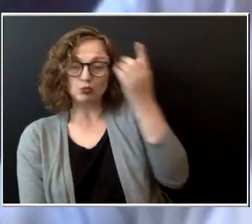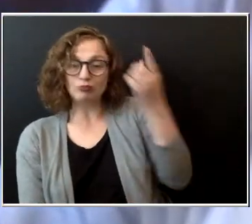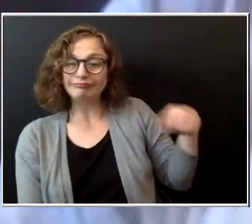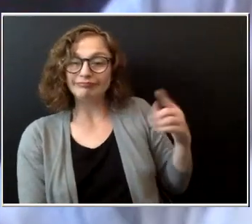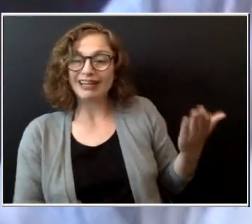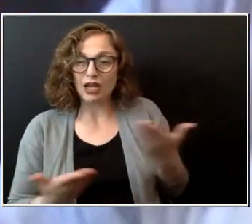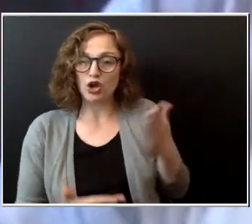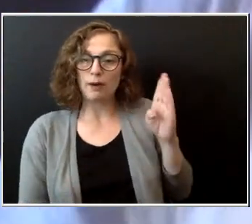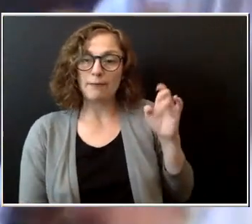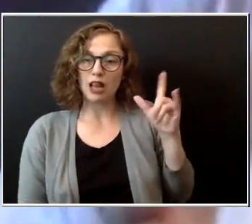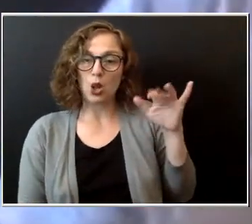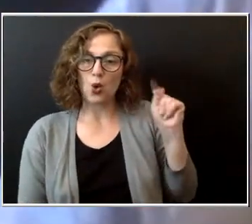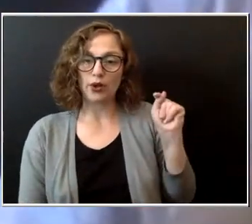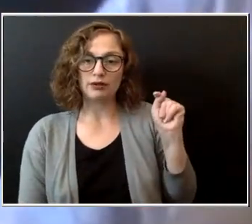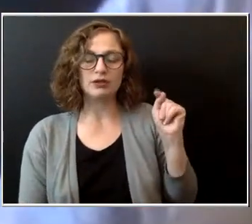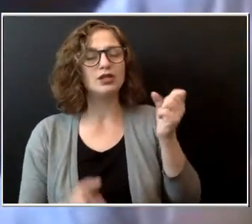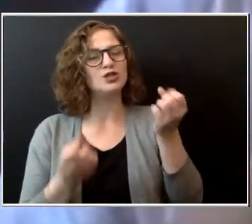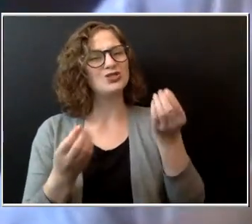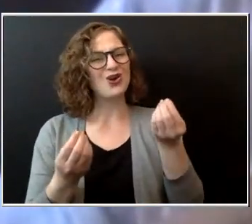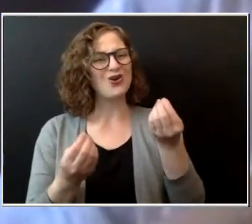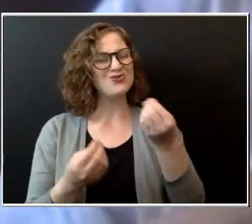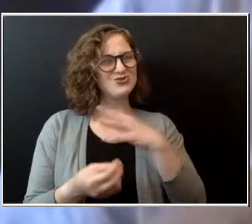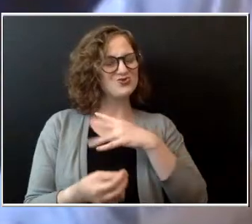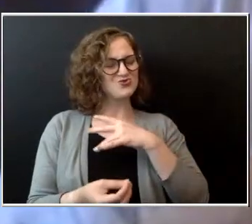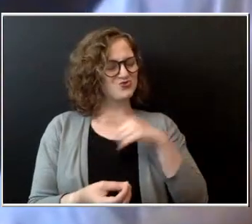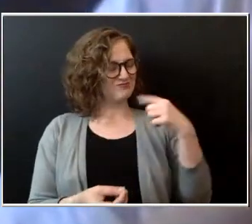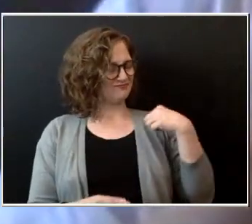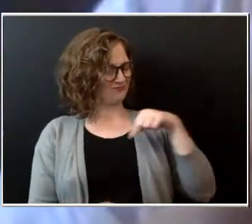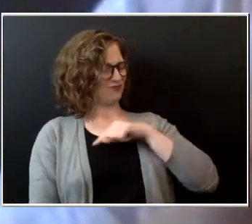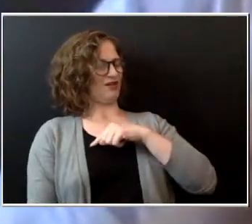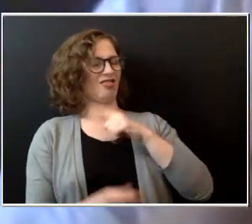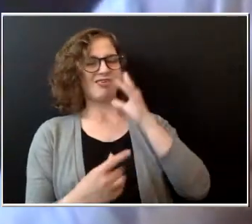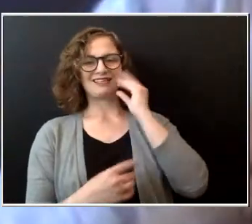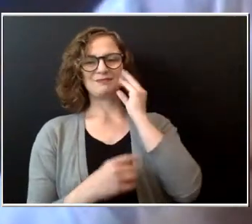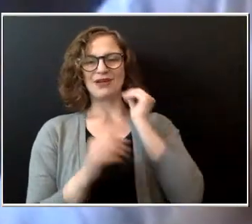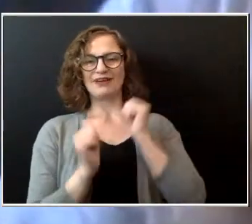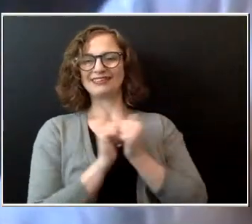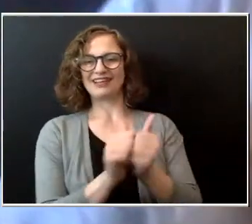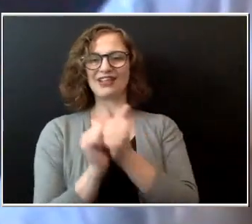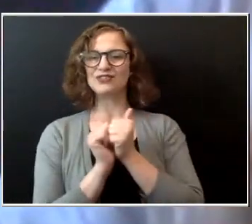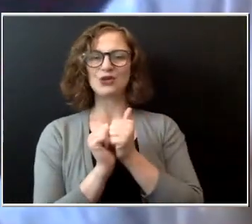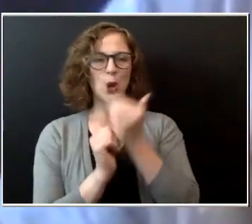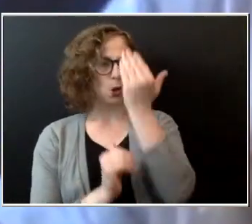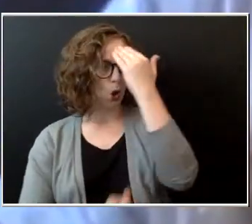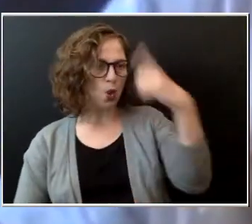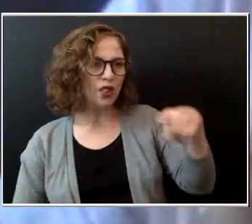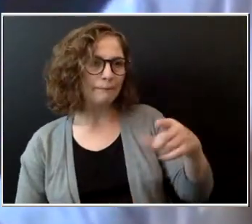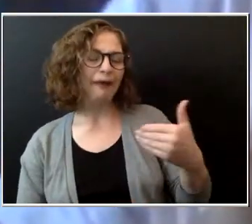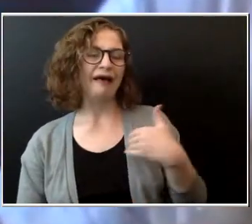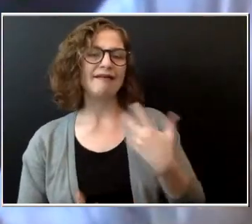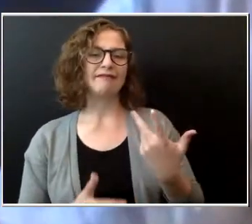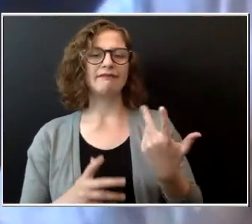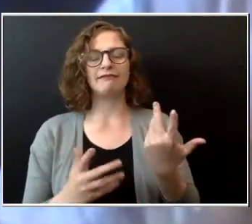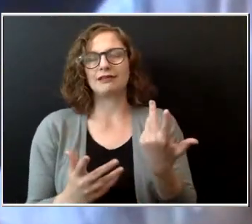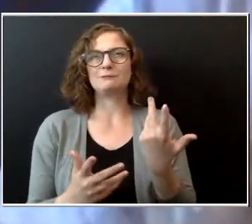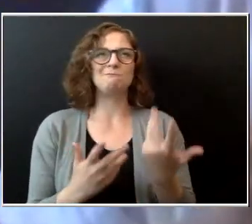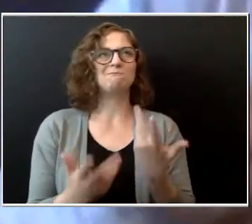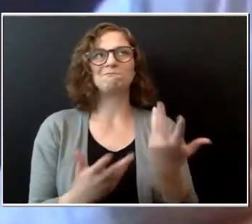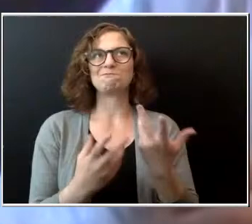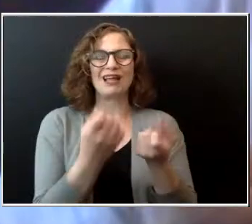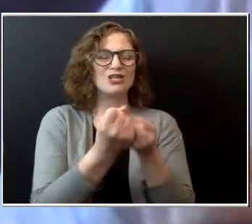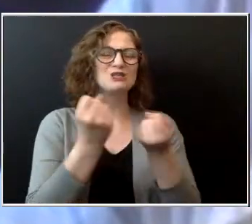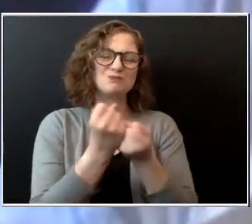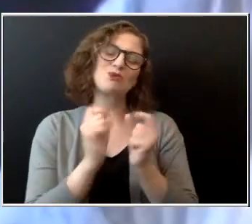kind of neat to kind of go through it together and know them and kind of have a group that we could